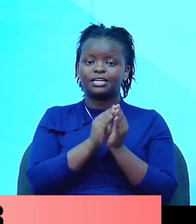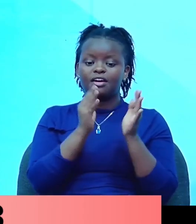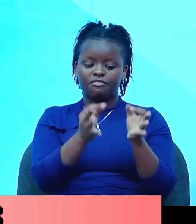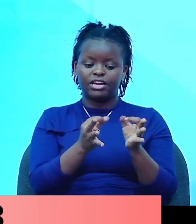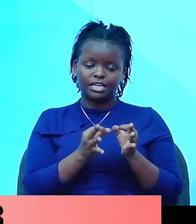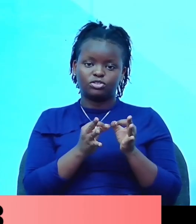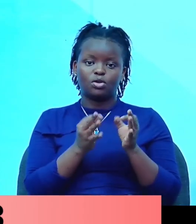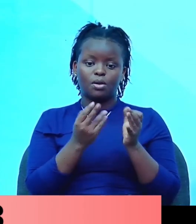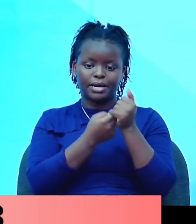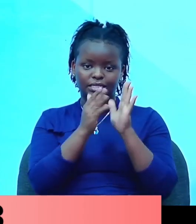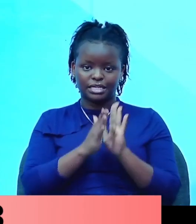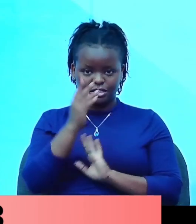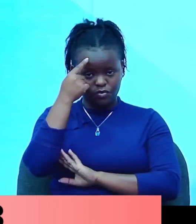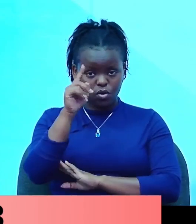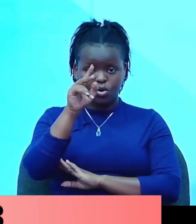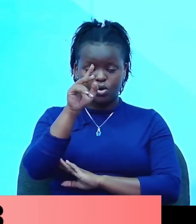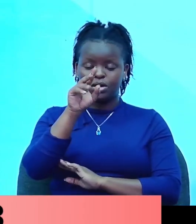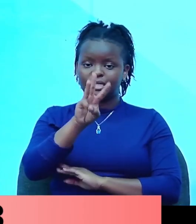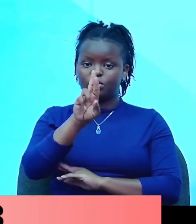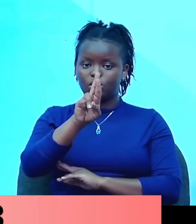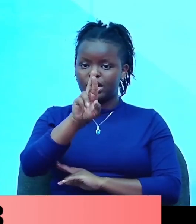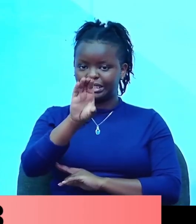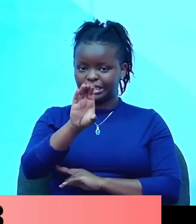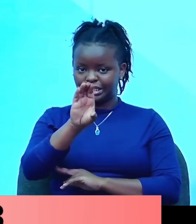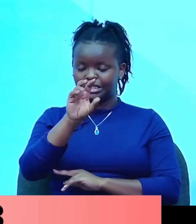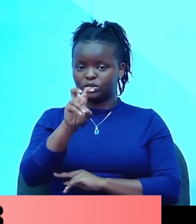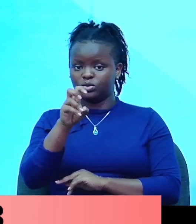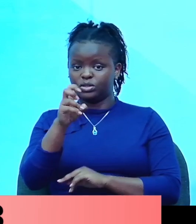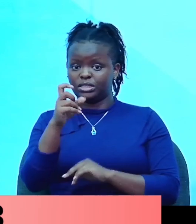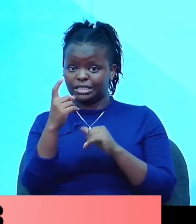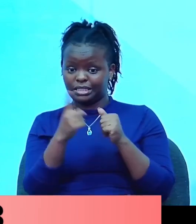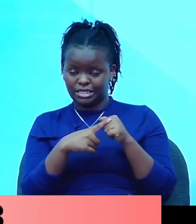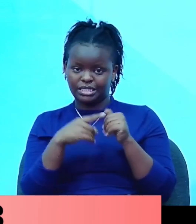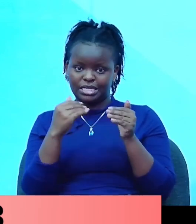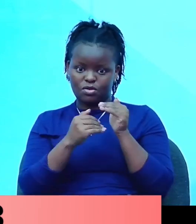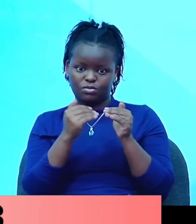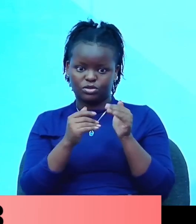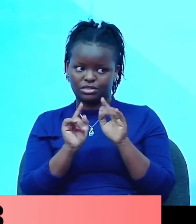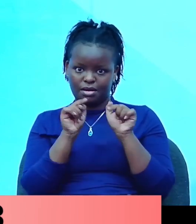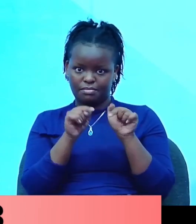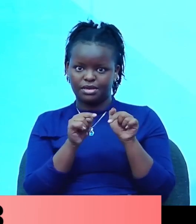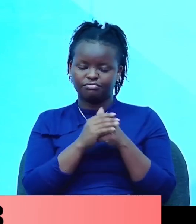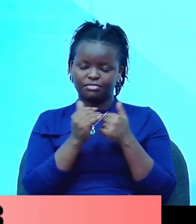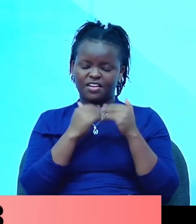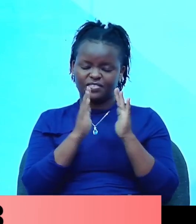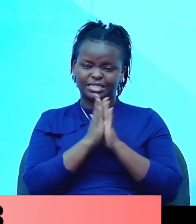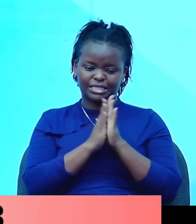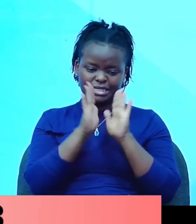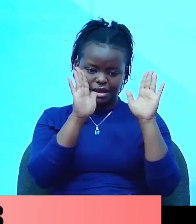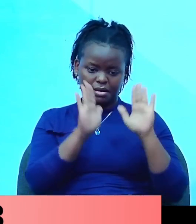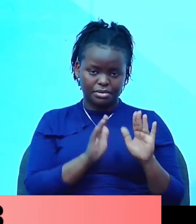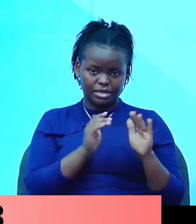WRC Safari Rally 2026 that is coming up right around the corner. And they have a really, really interesting campaign. We're talking about the